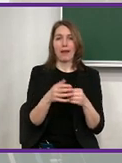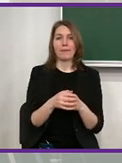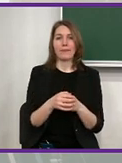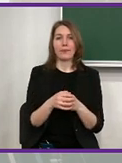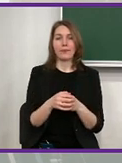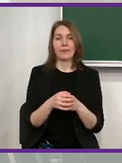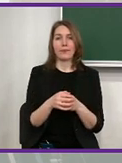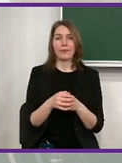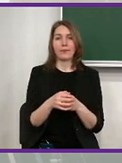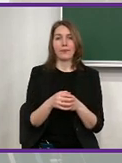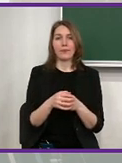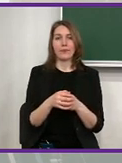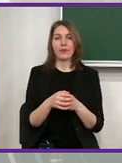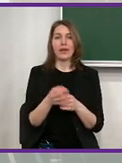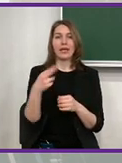measures should be effective.